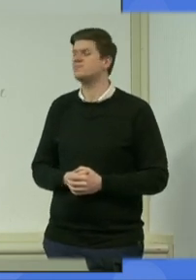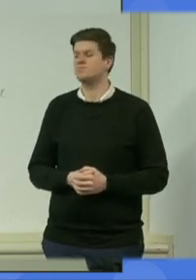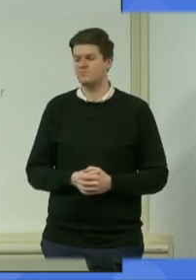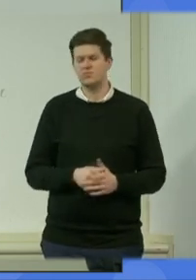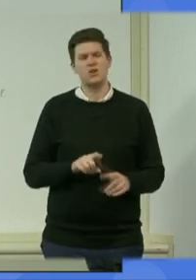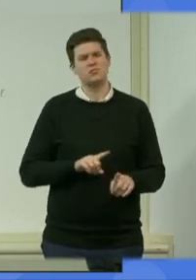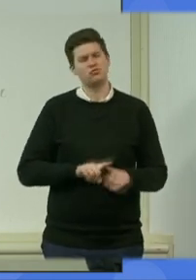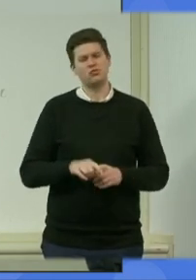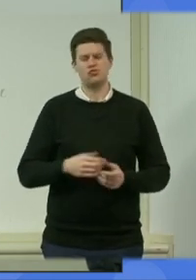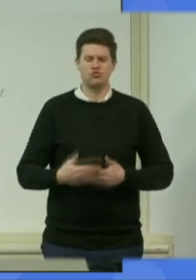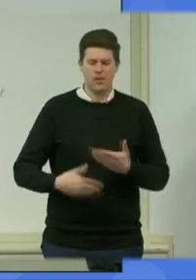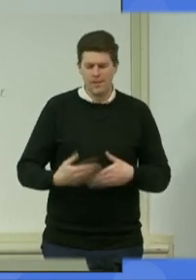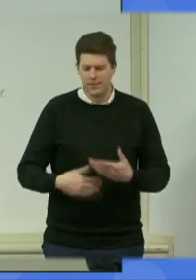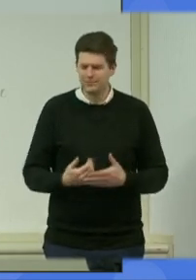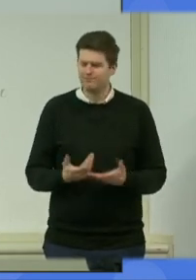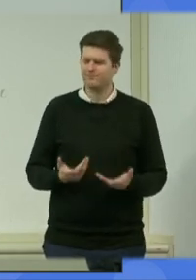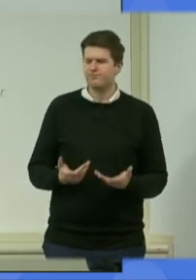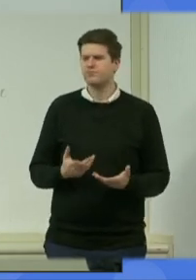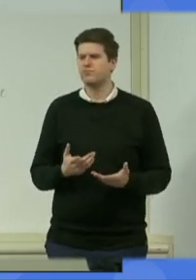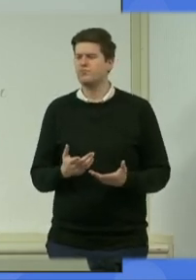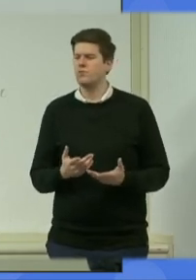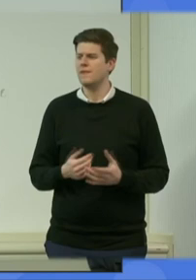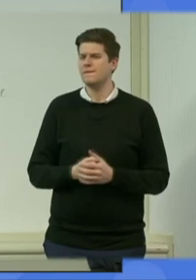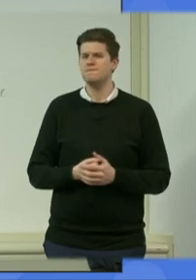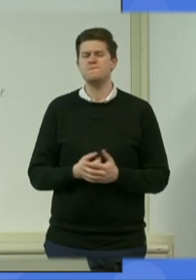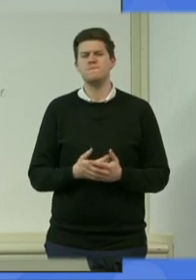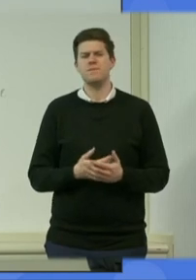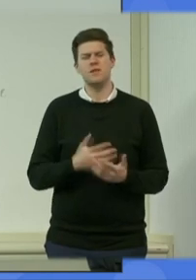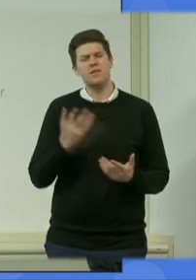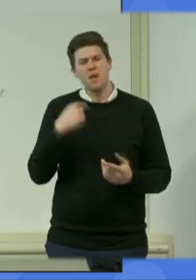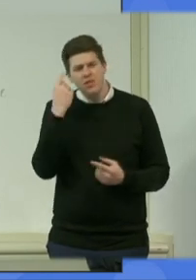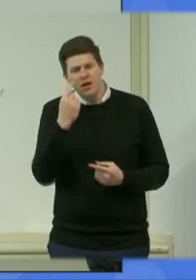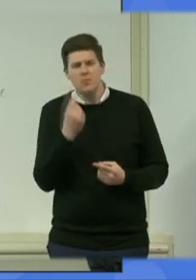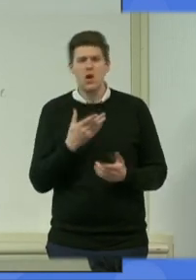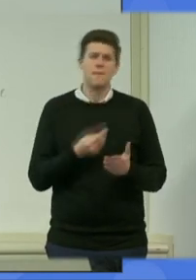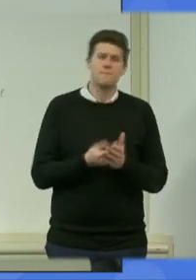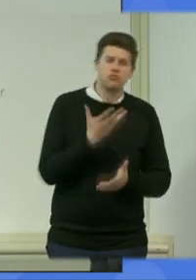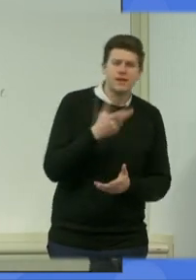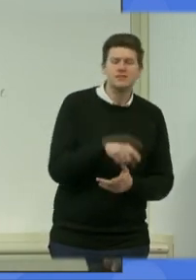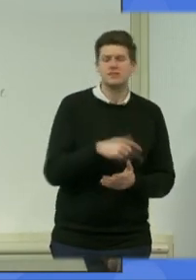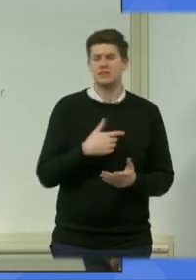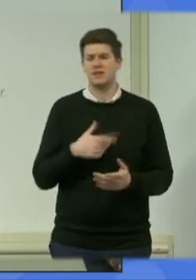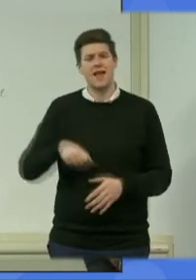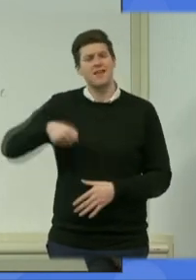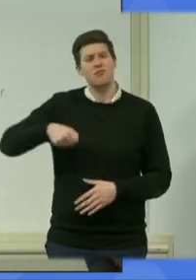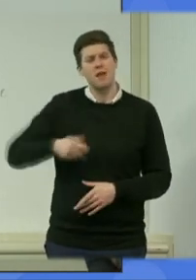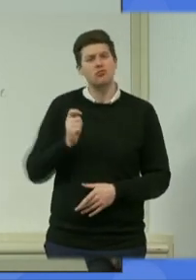individual things, and hopefully I'm very happy to pick up on things like minimum unit pricing, on carrier bag charging. I help do loads of work on carrier bag